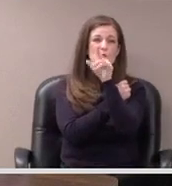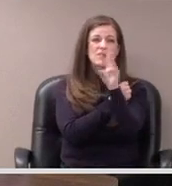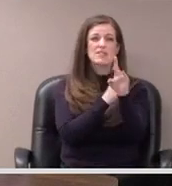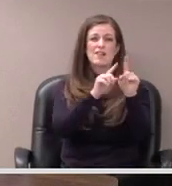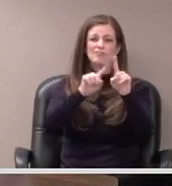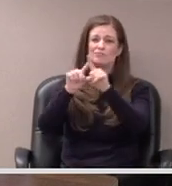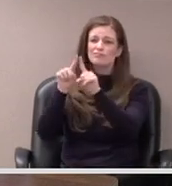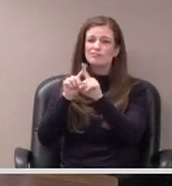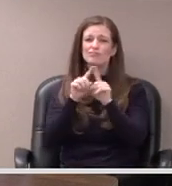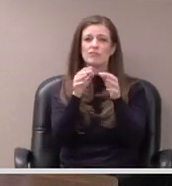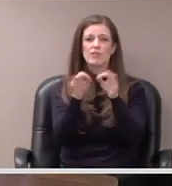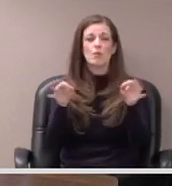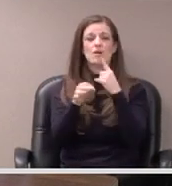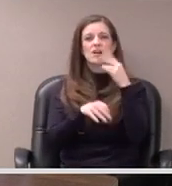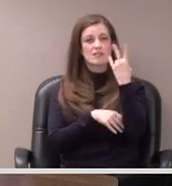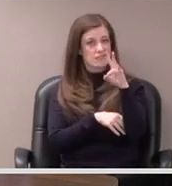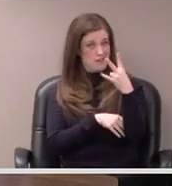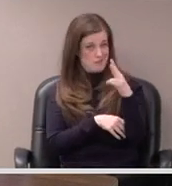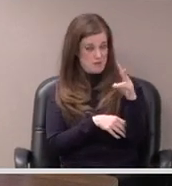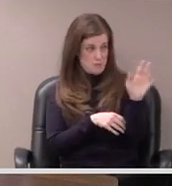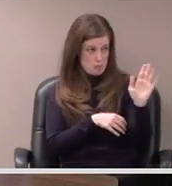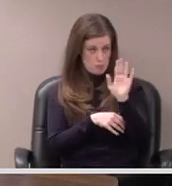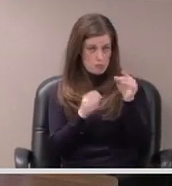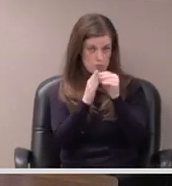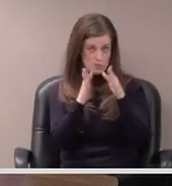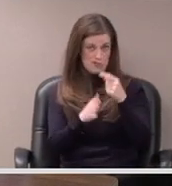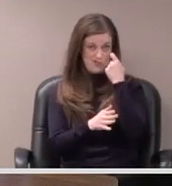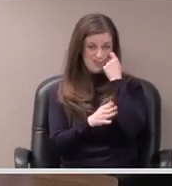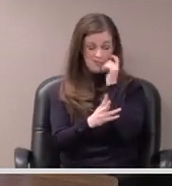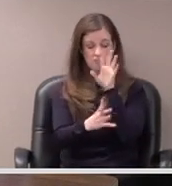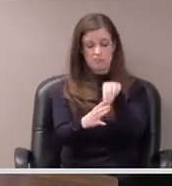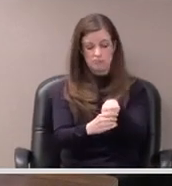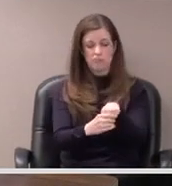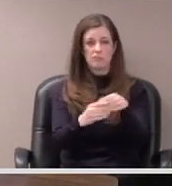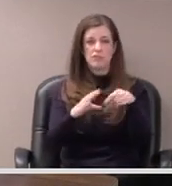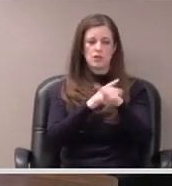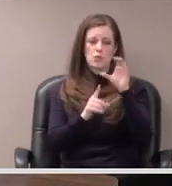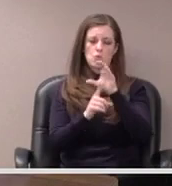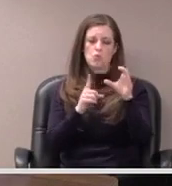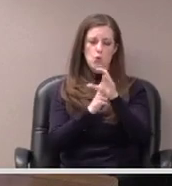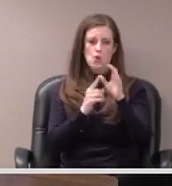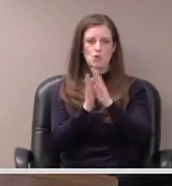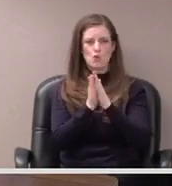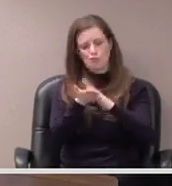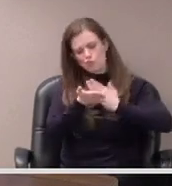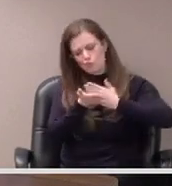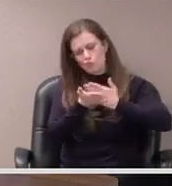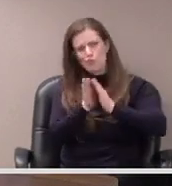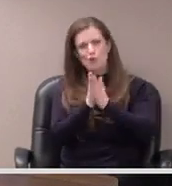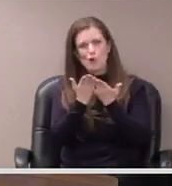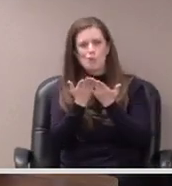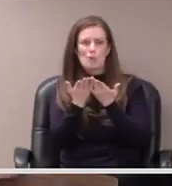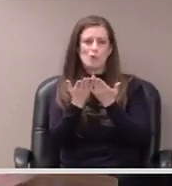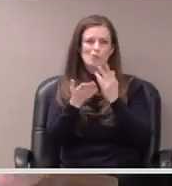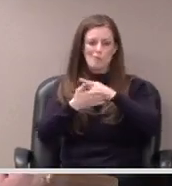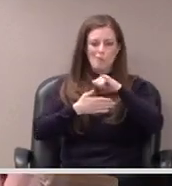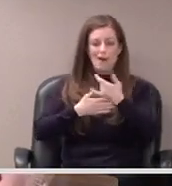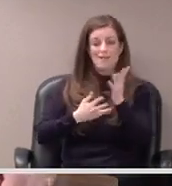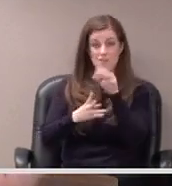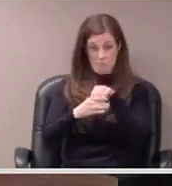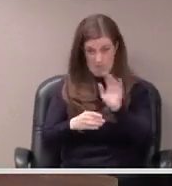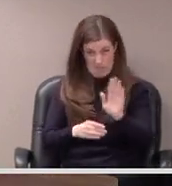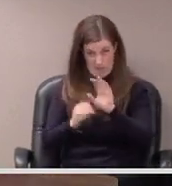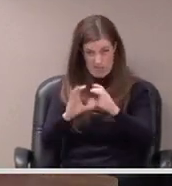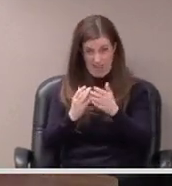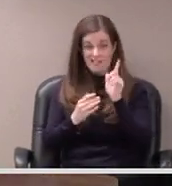languages. 17 of these students recently participated in a cultural cookbook project as part of their class that